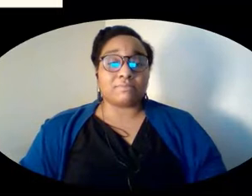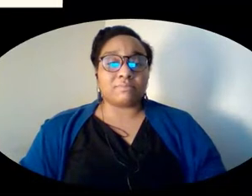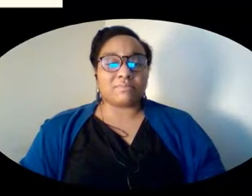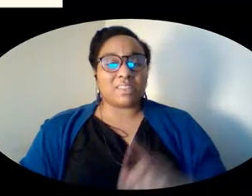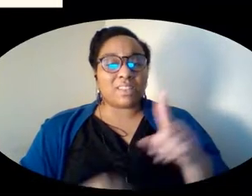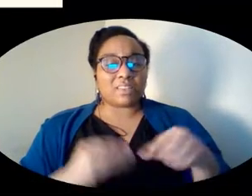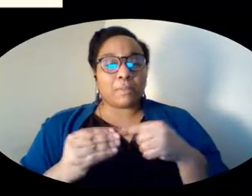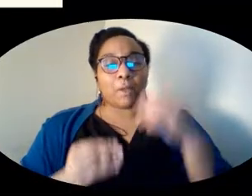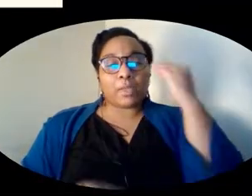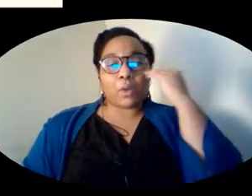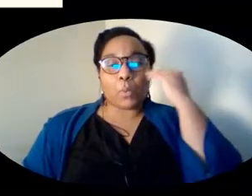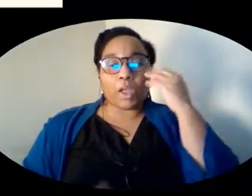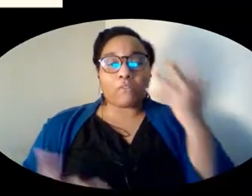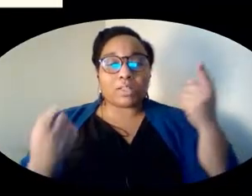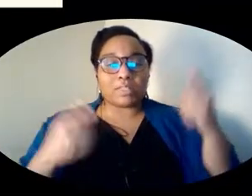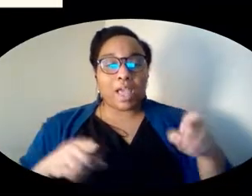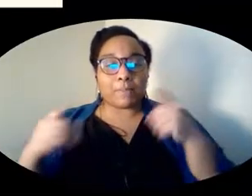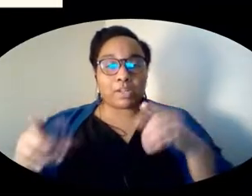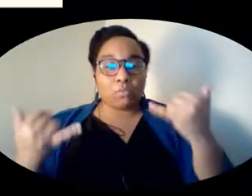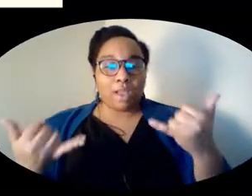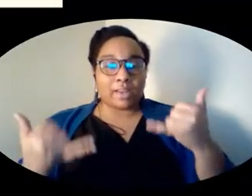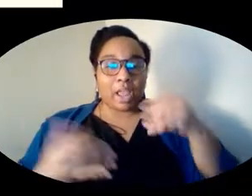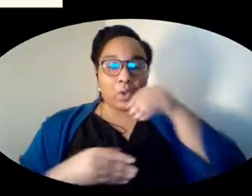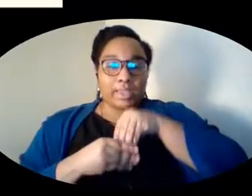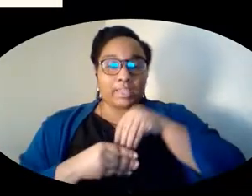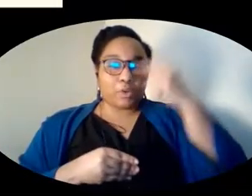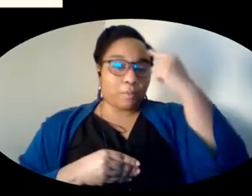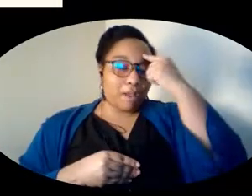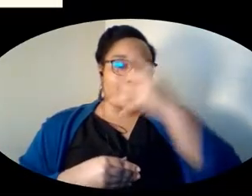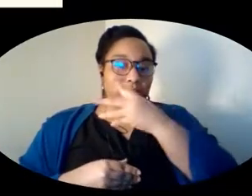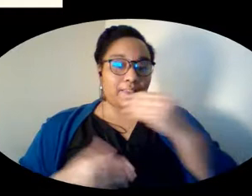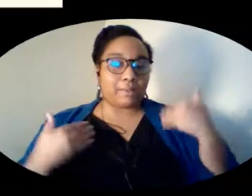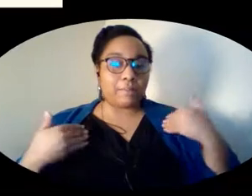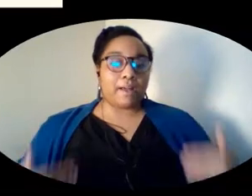It's about being aware of what's happening right now in your mind and body.